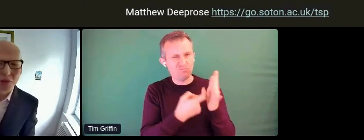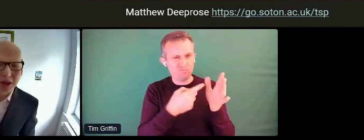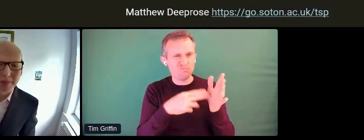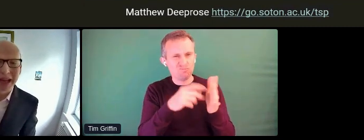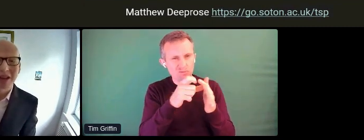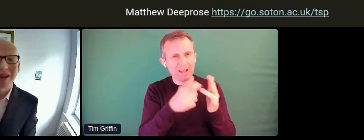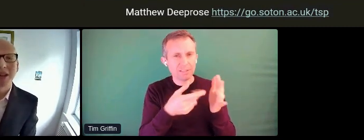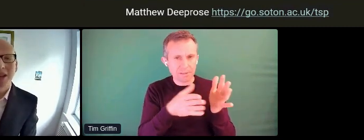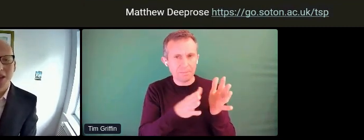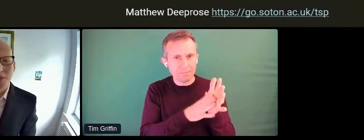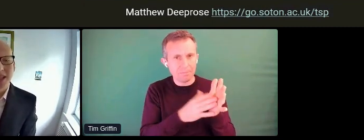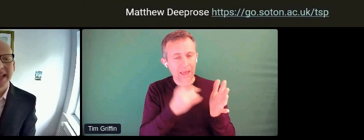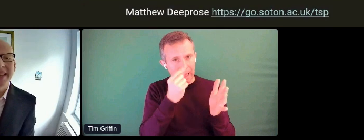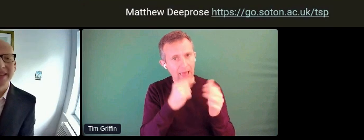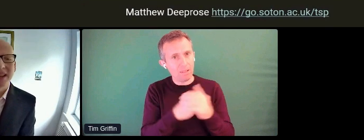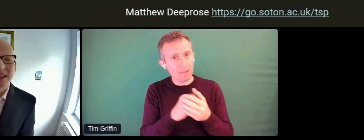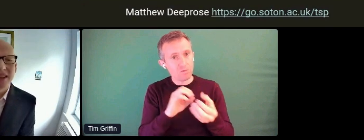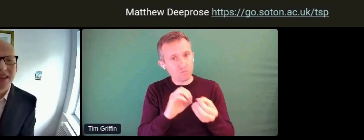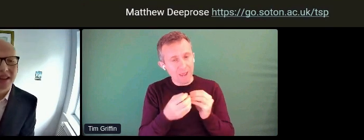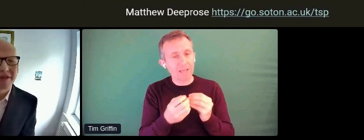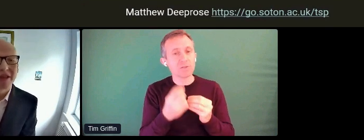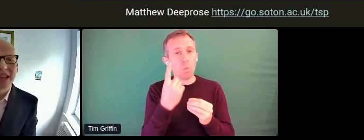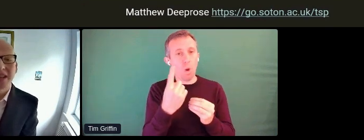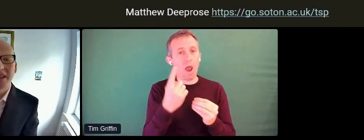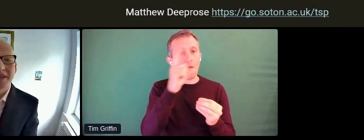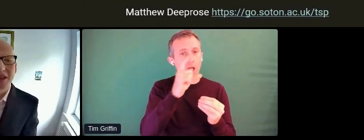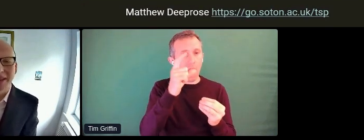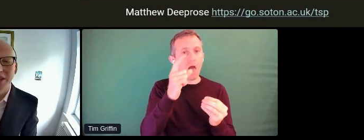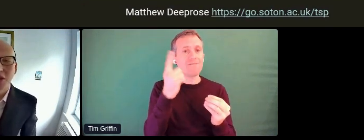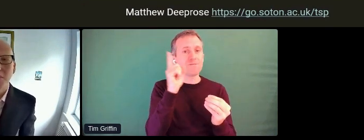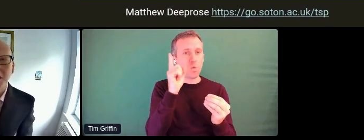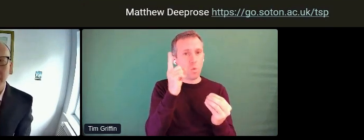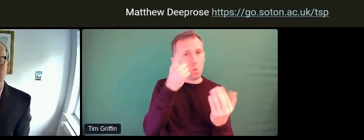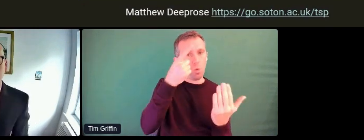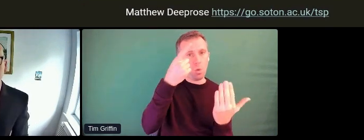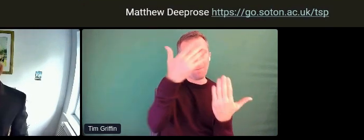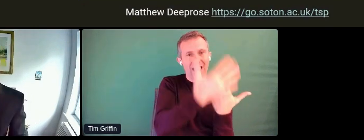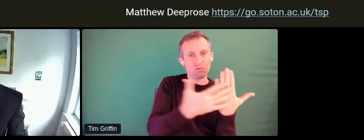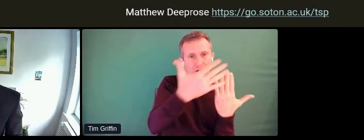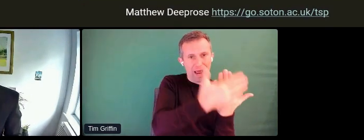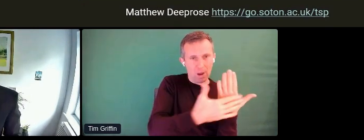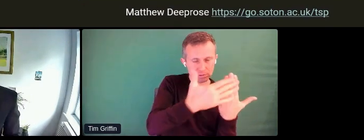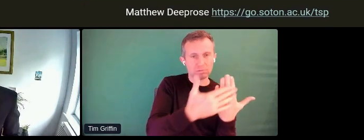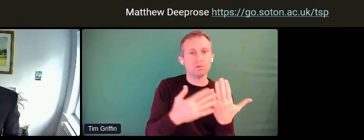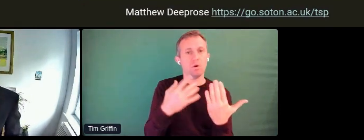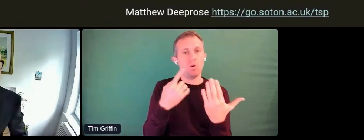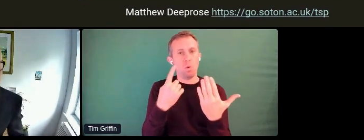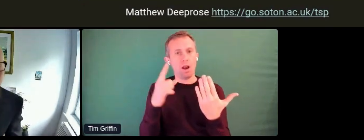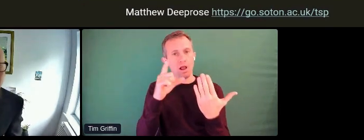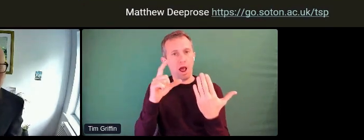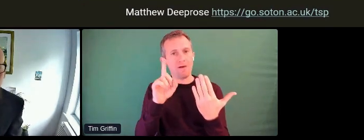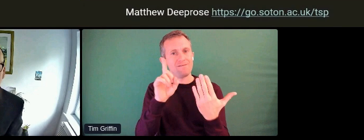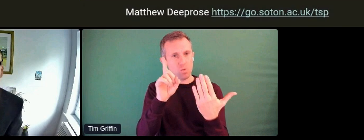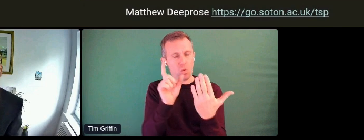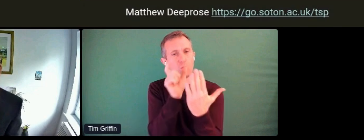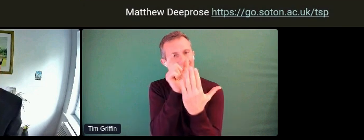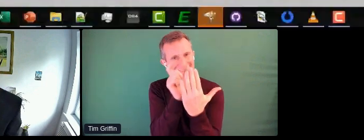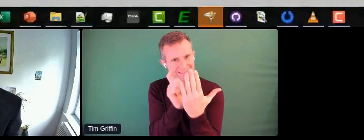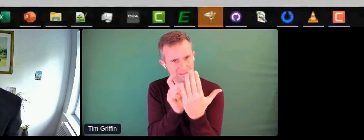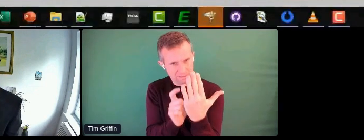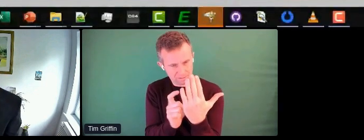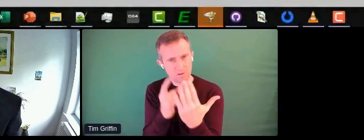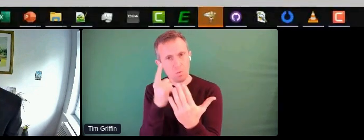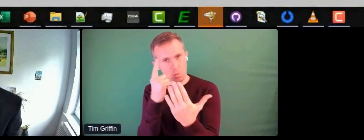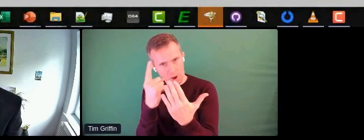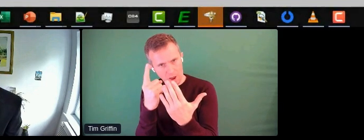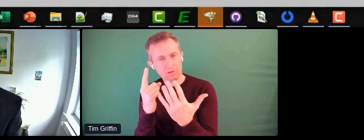It will give us one background color, one text color, and 3 colors for graphical objects. I'm just going to show you that now. So I'm just going to